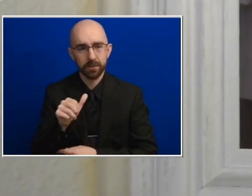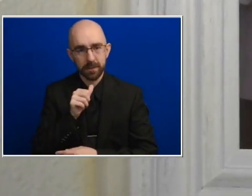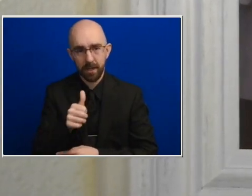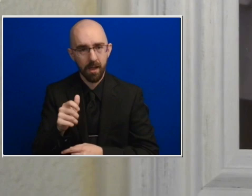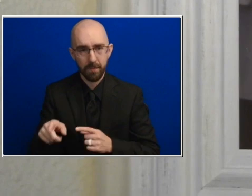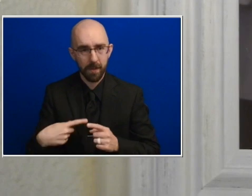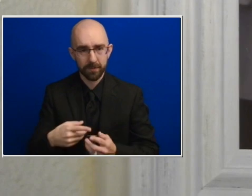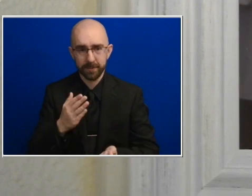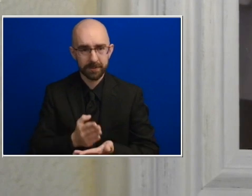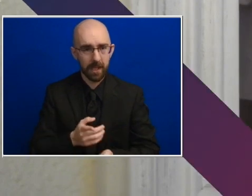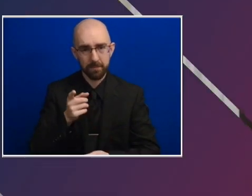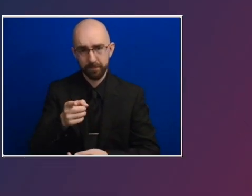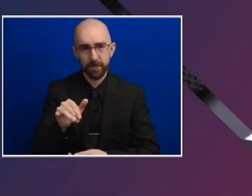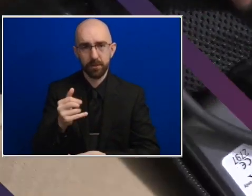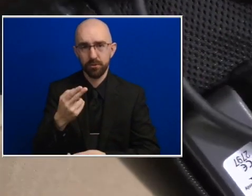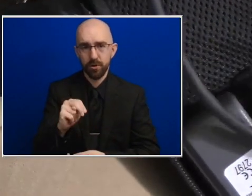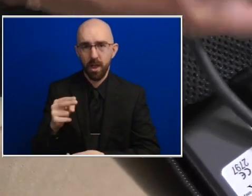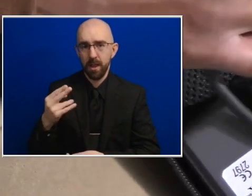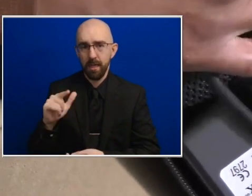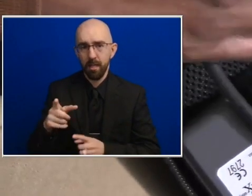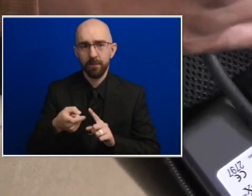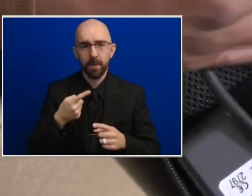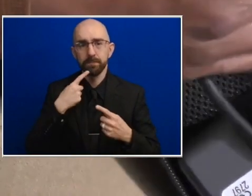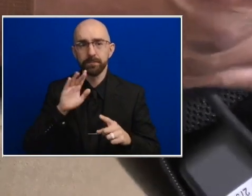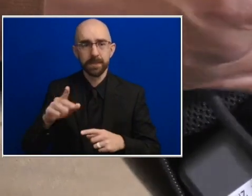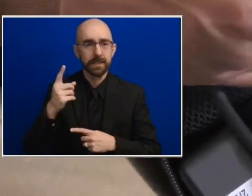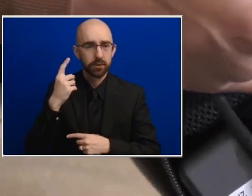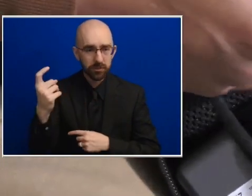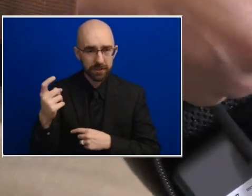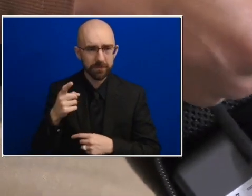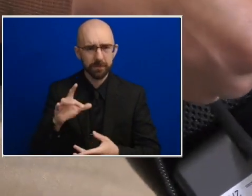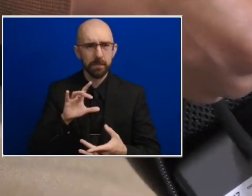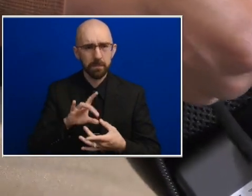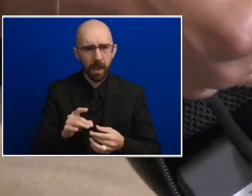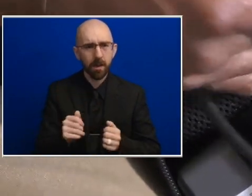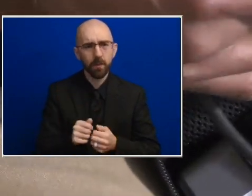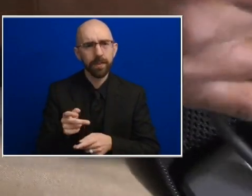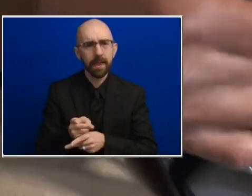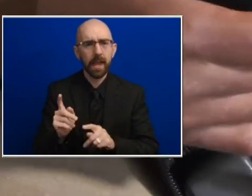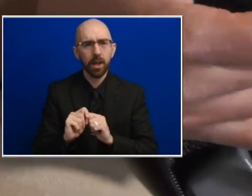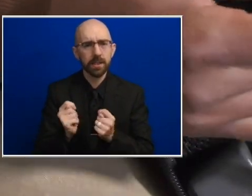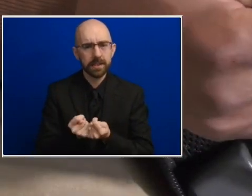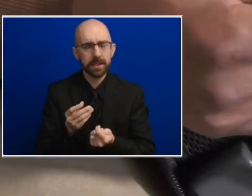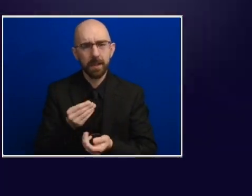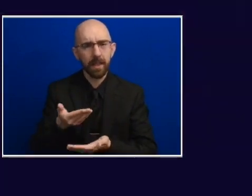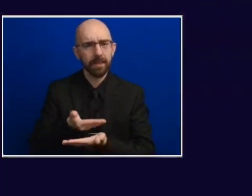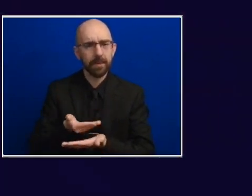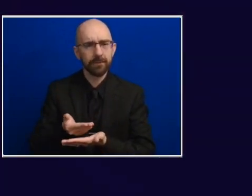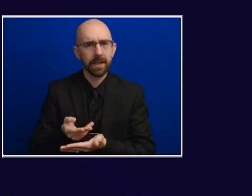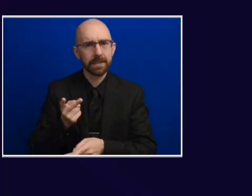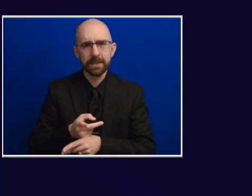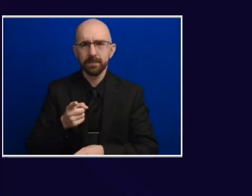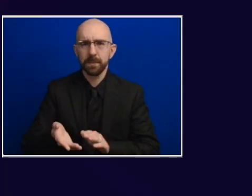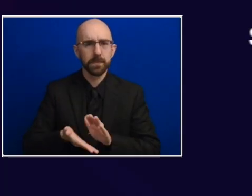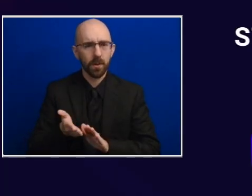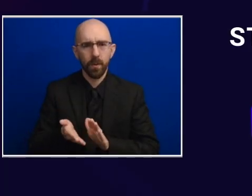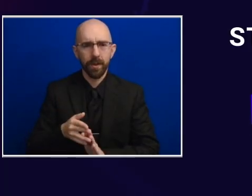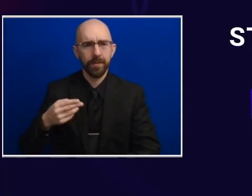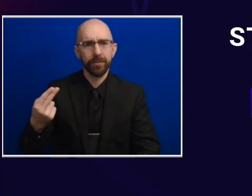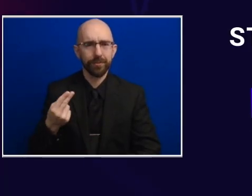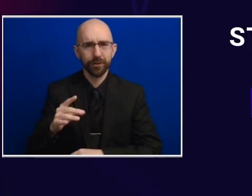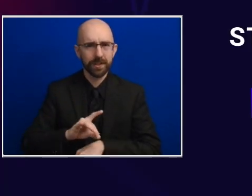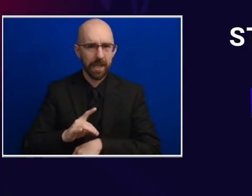Hill from achieving his dreams. The bond he has with his care team and the device that keeps him going. Thursday at 8